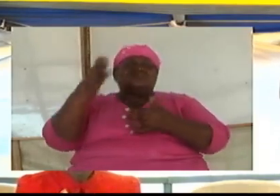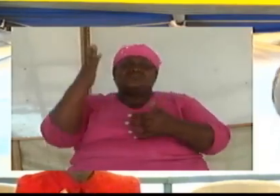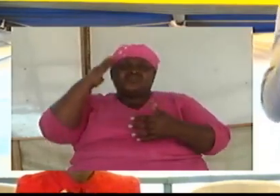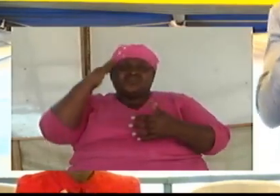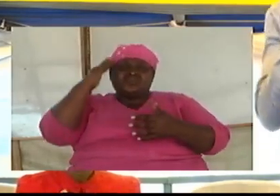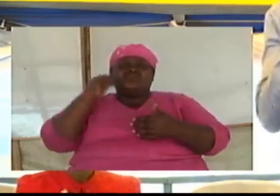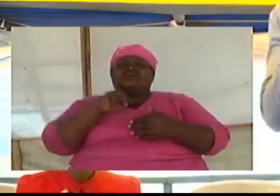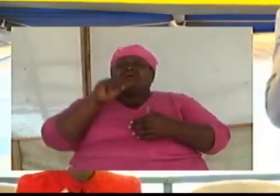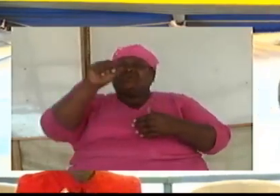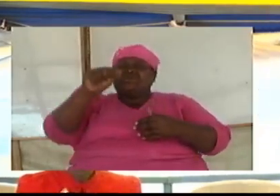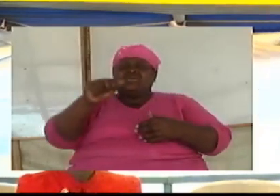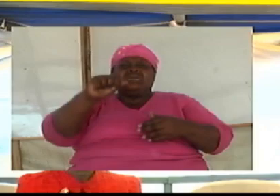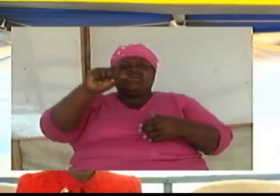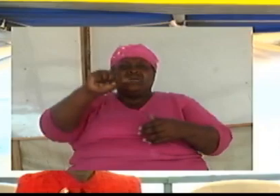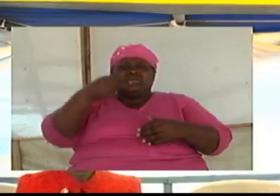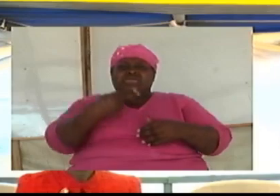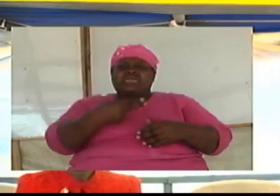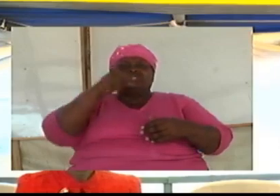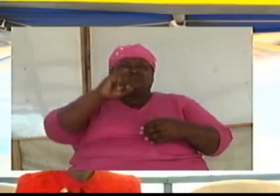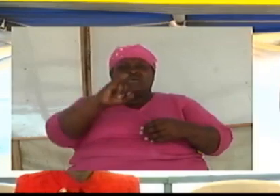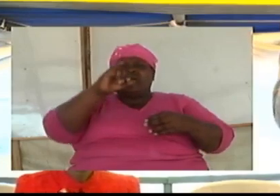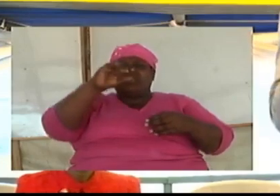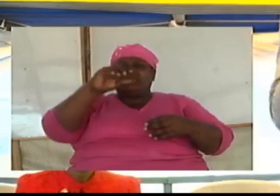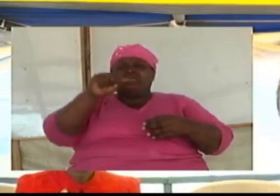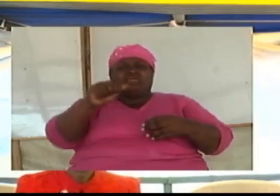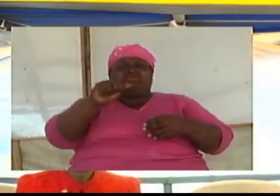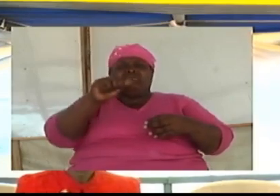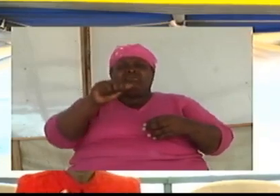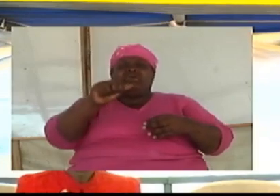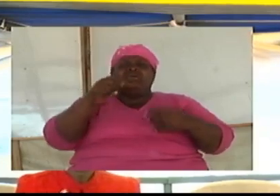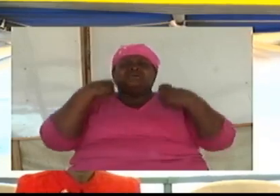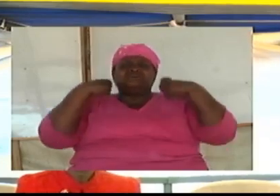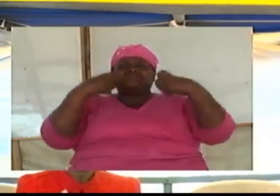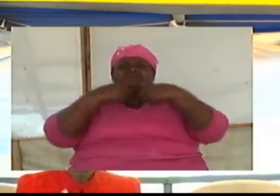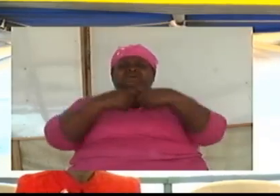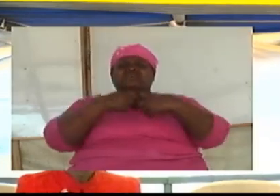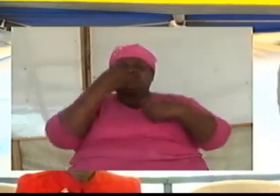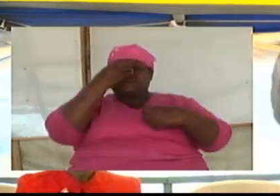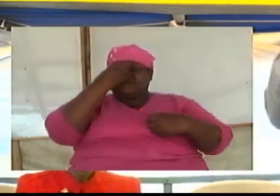and we've heard of the Spanish flu, we've heard of